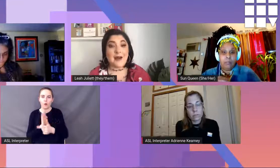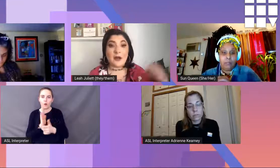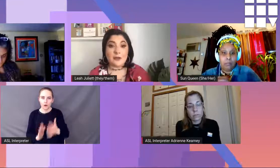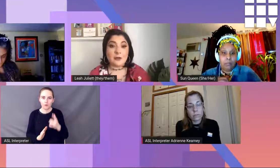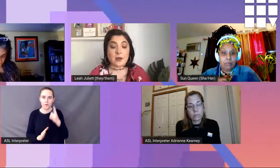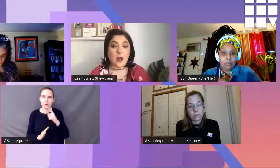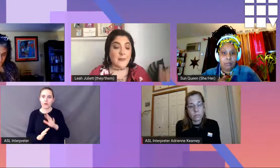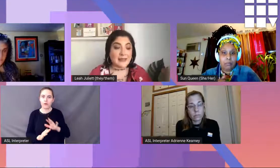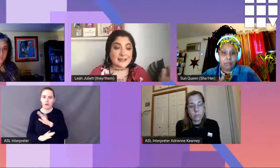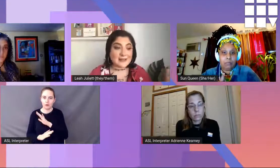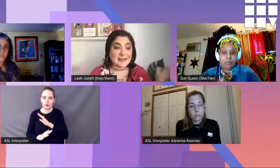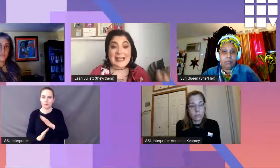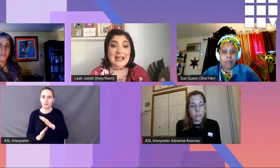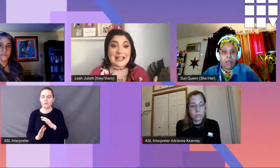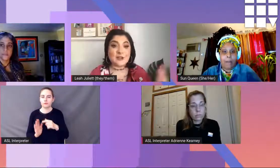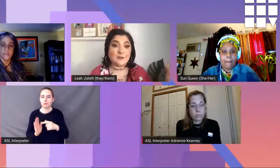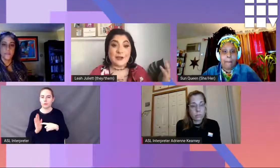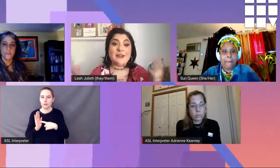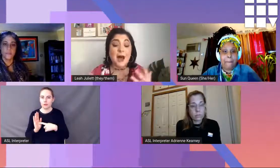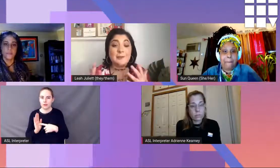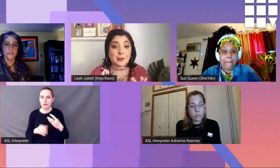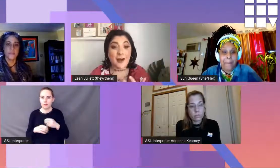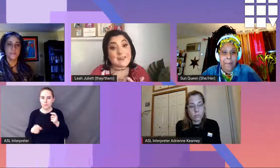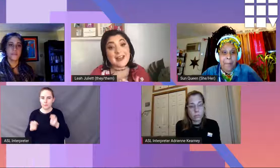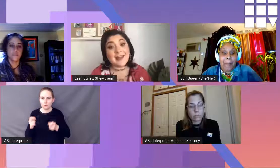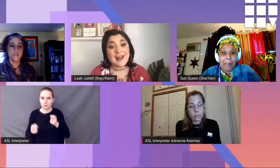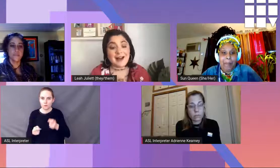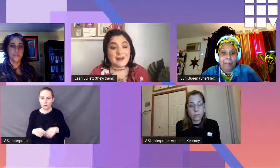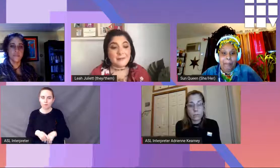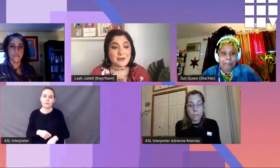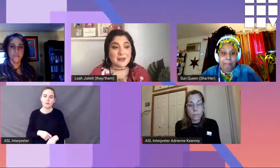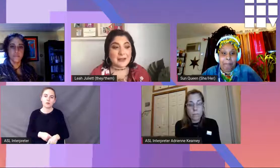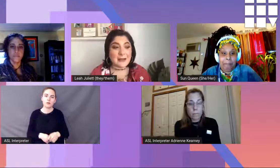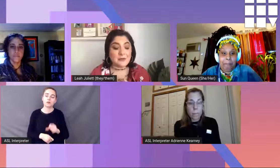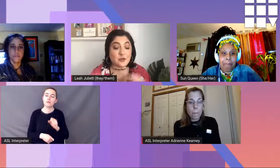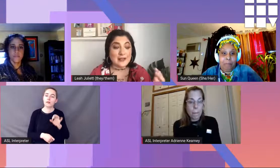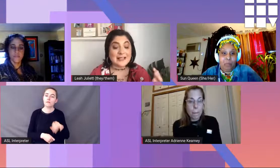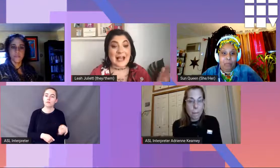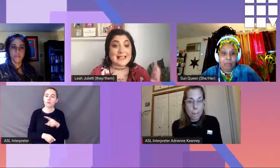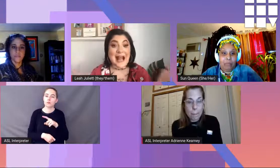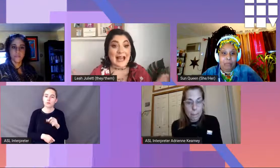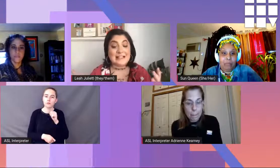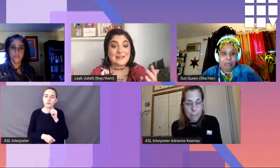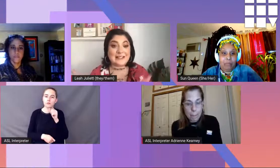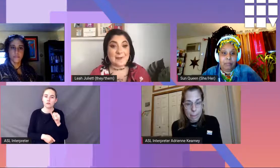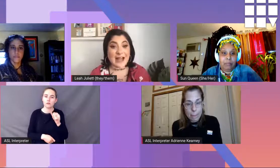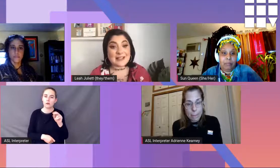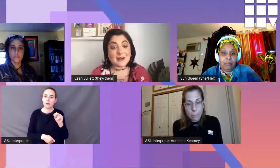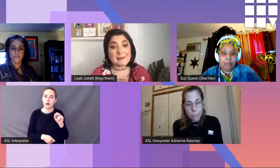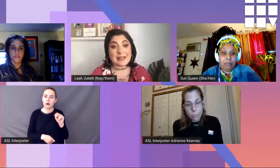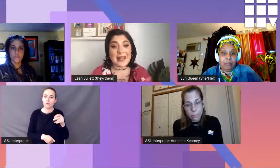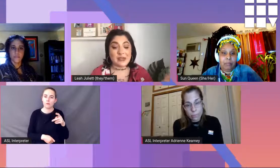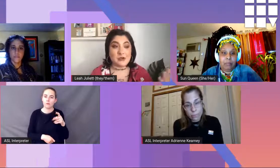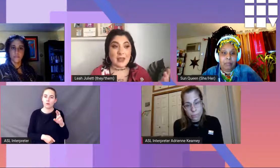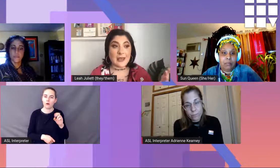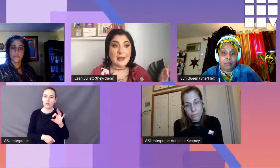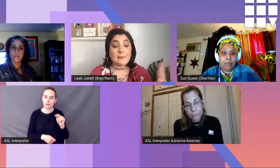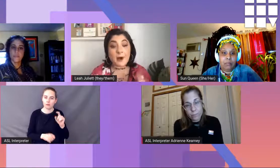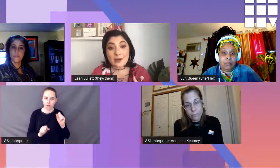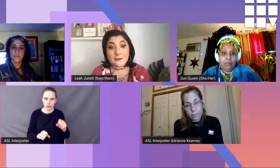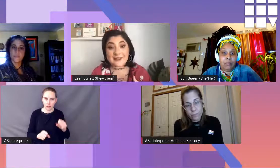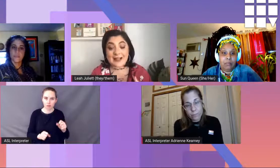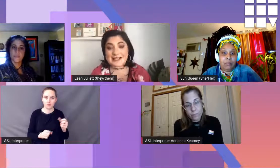we have other methods of connecting. So if you're a nonprofit, you can join us as an activist ambassador, meaning you